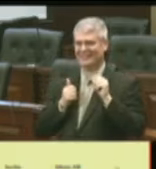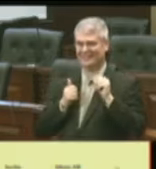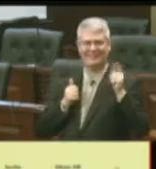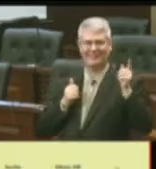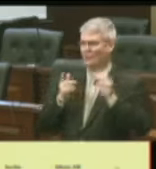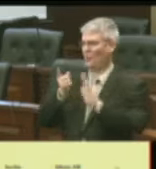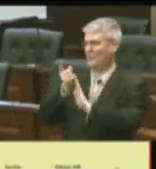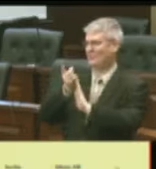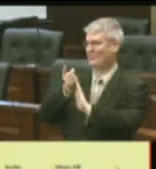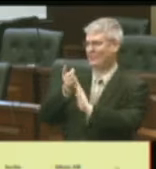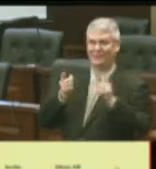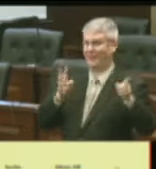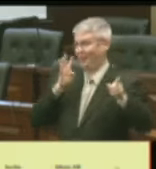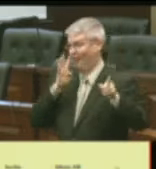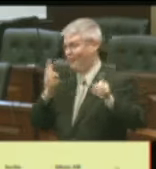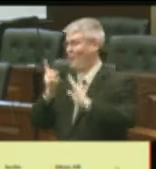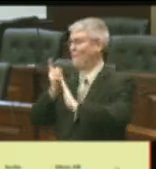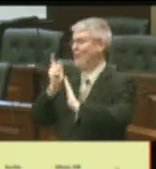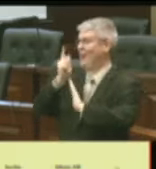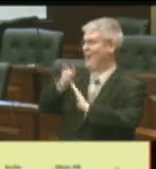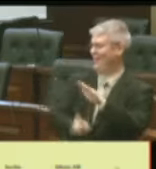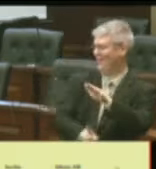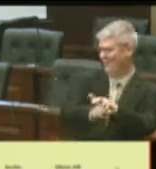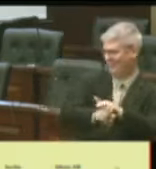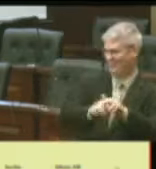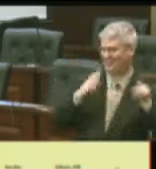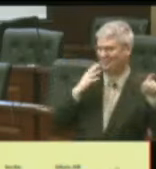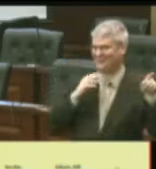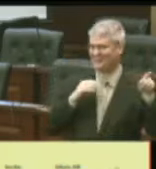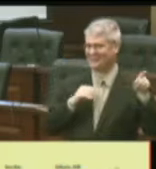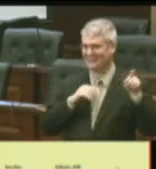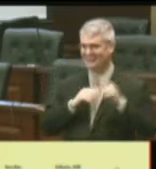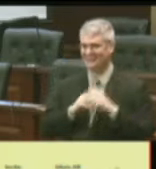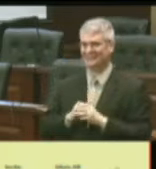That's why we need more money for the digital divide.